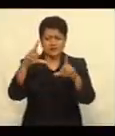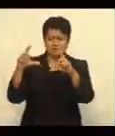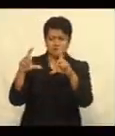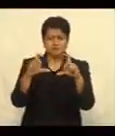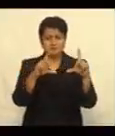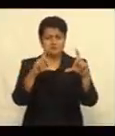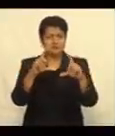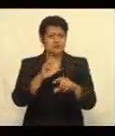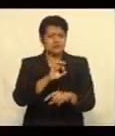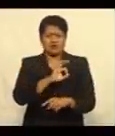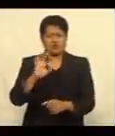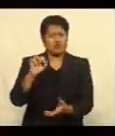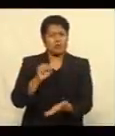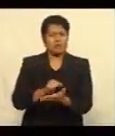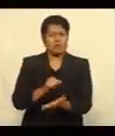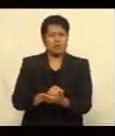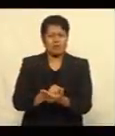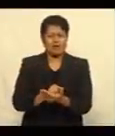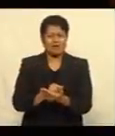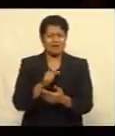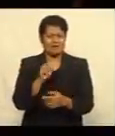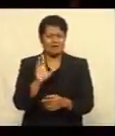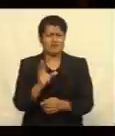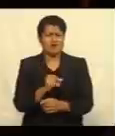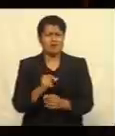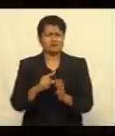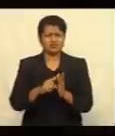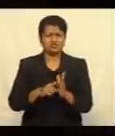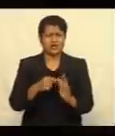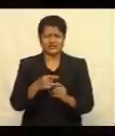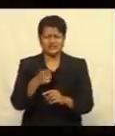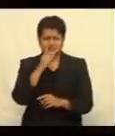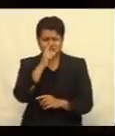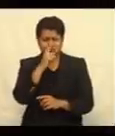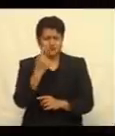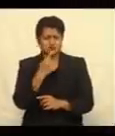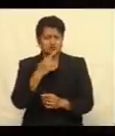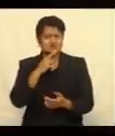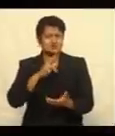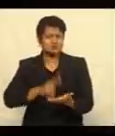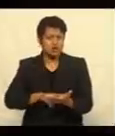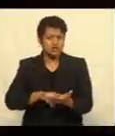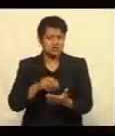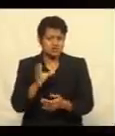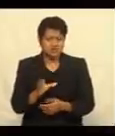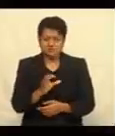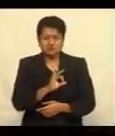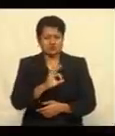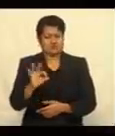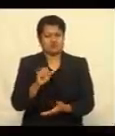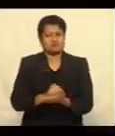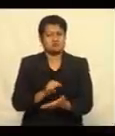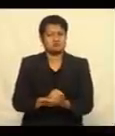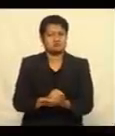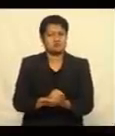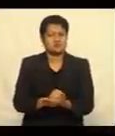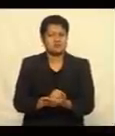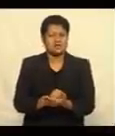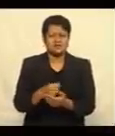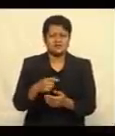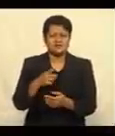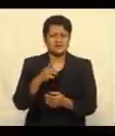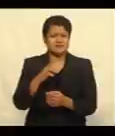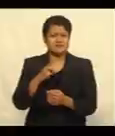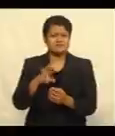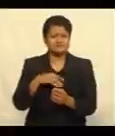reckless actions by journalists risk exposure to COVID-19, which of course if they come out testing positive is just an added